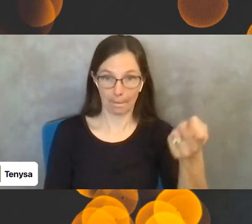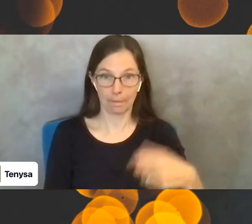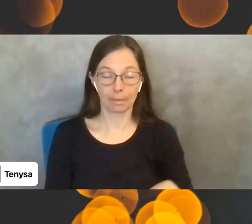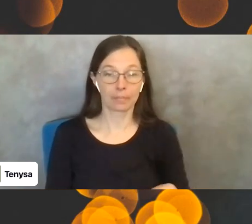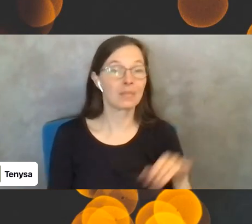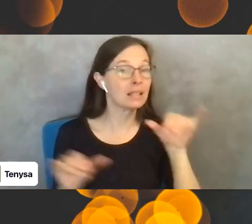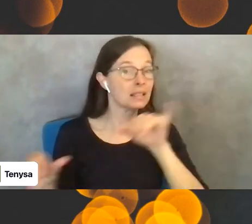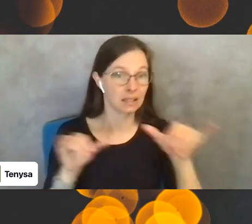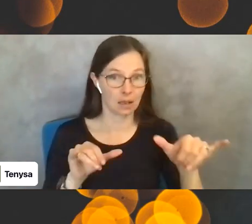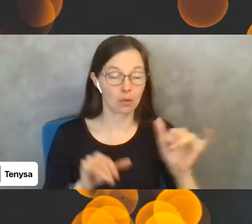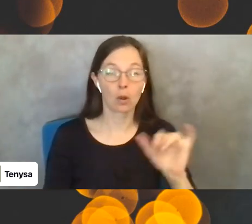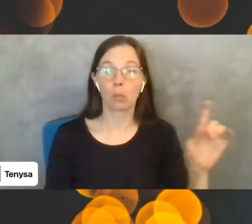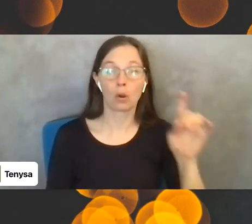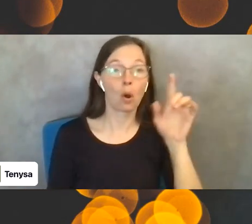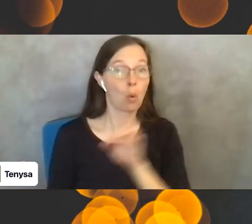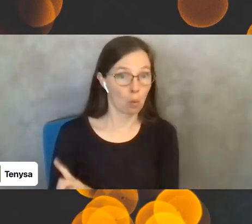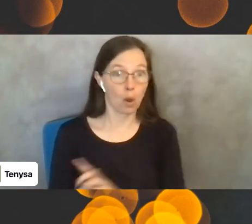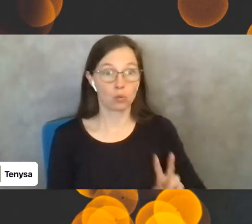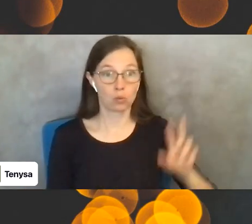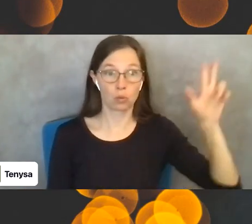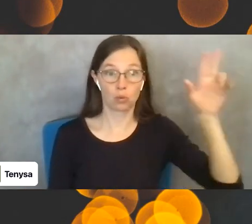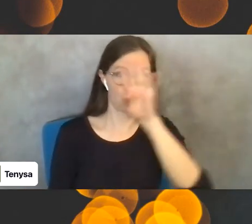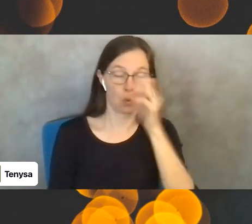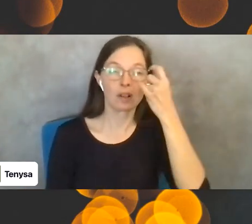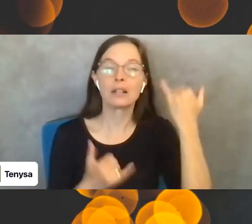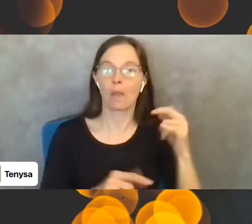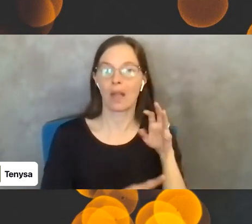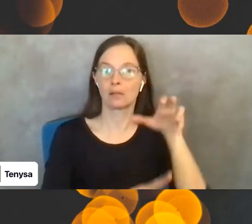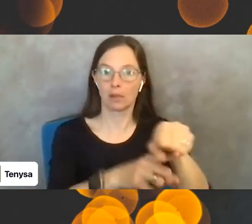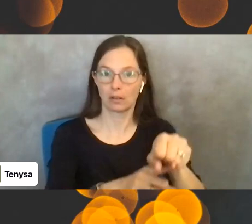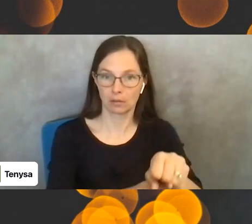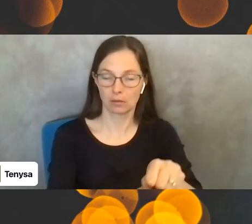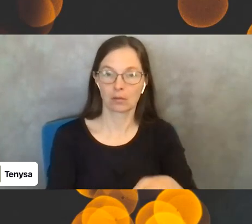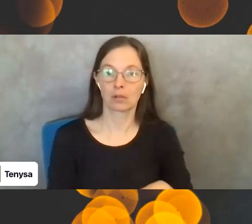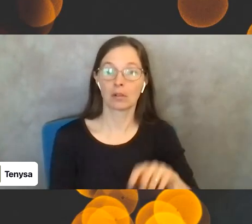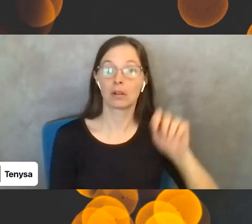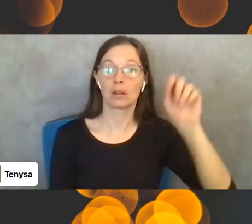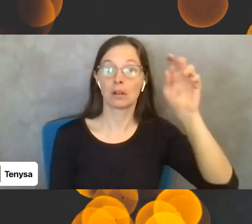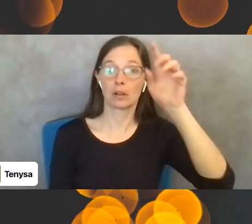Doing the same like 1, 2, 3, 4, but the attack version. And then 4.